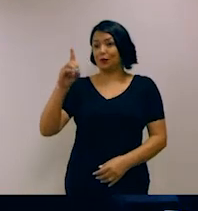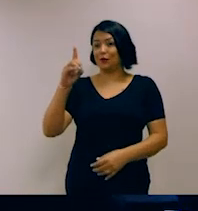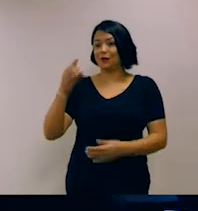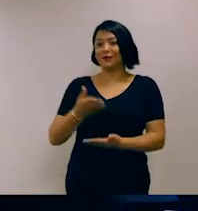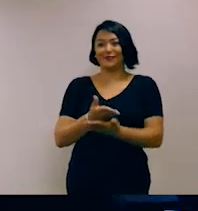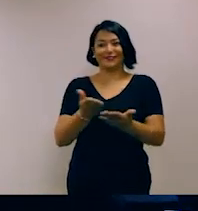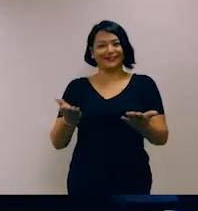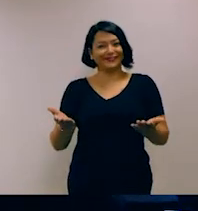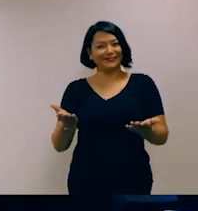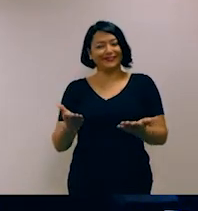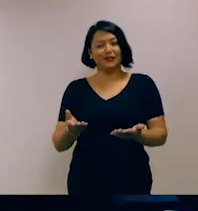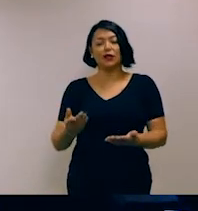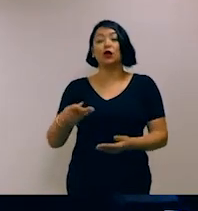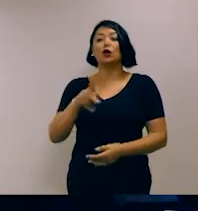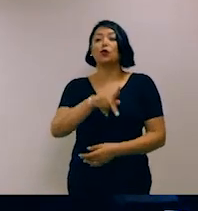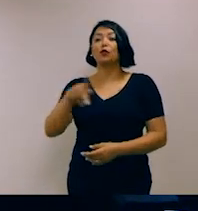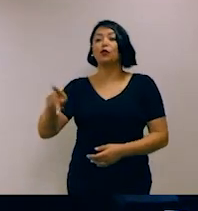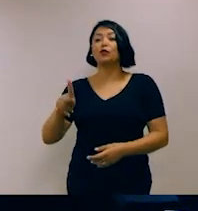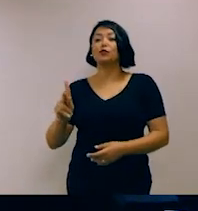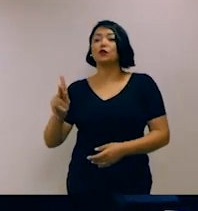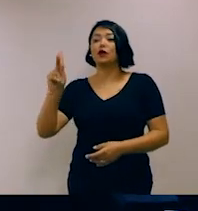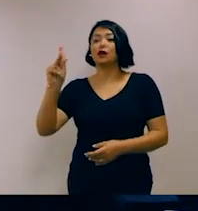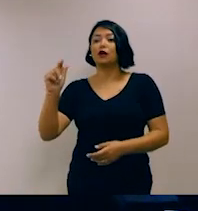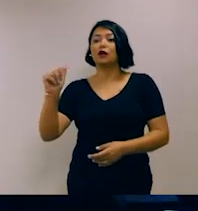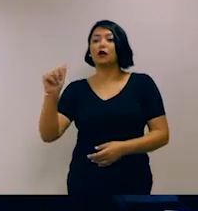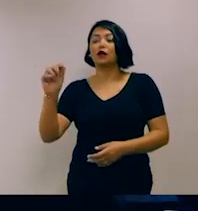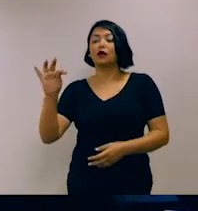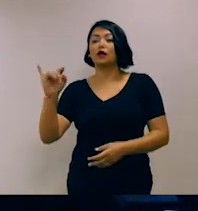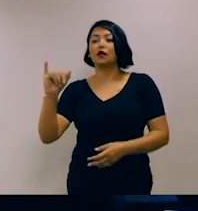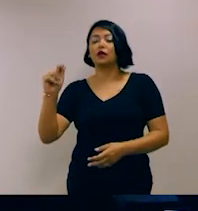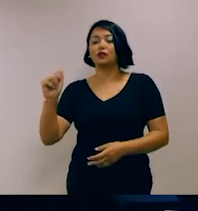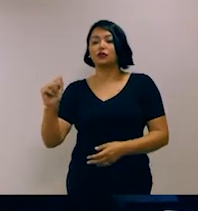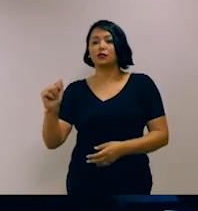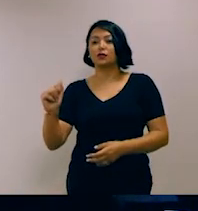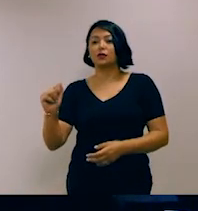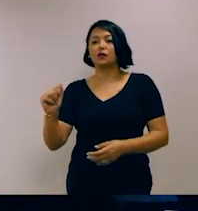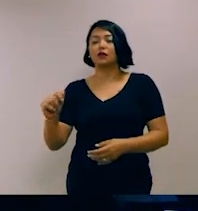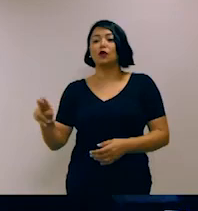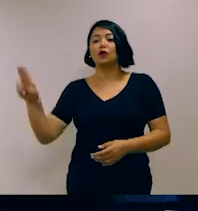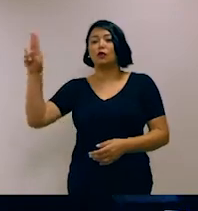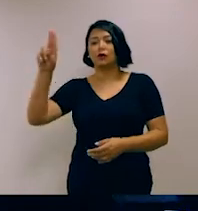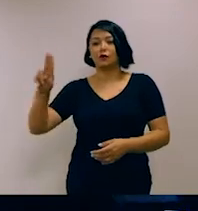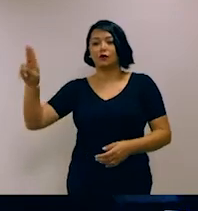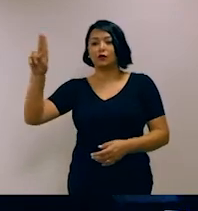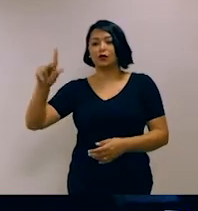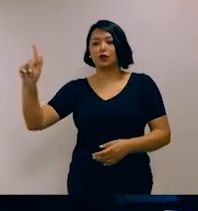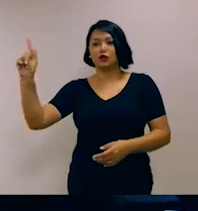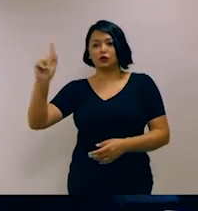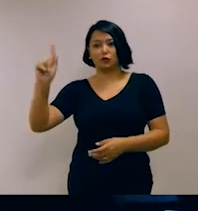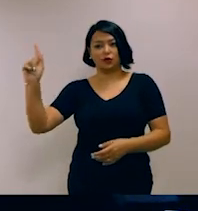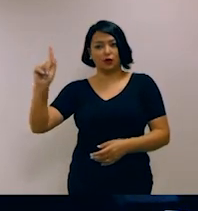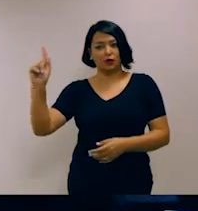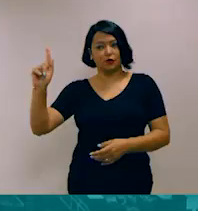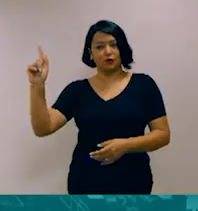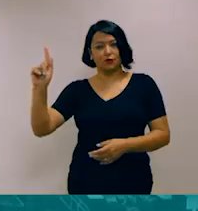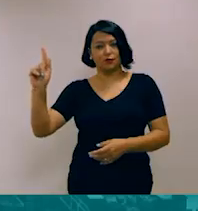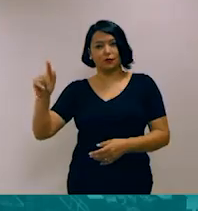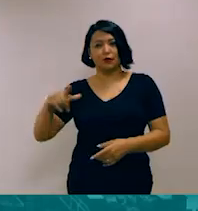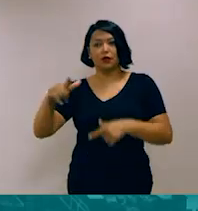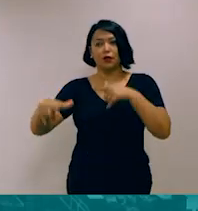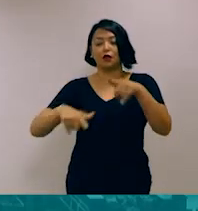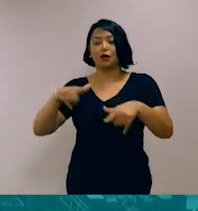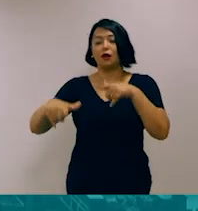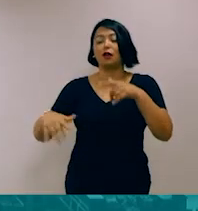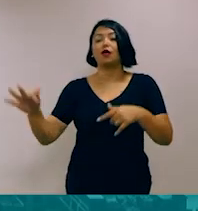Good morning, ladies and gentlemen. My name is Professor Kátia Kelvis. I work at the Federal University of Goiás,